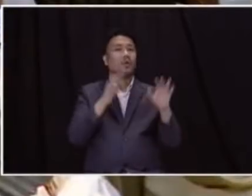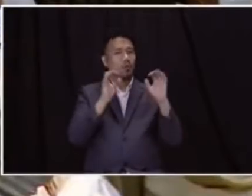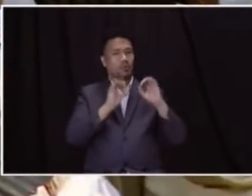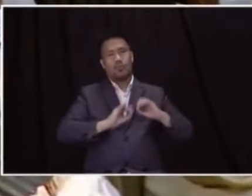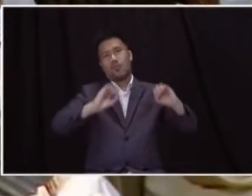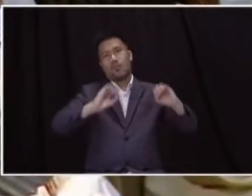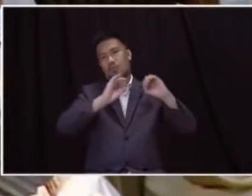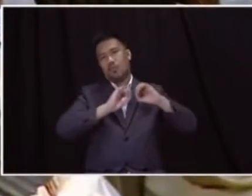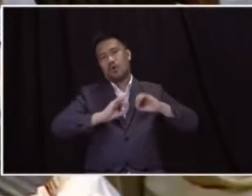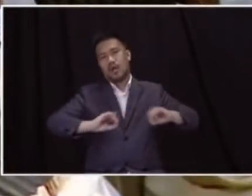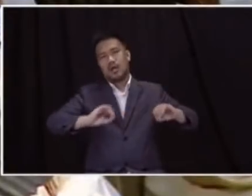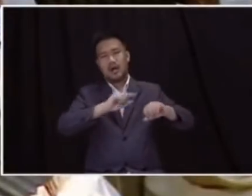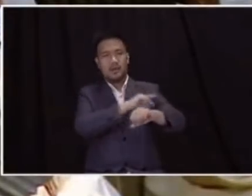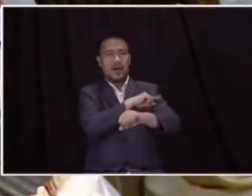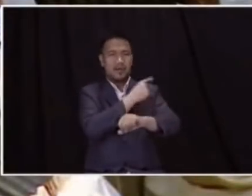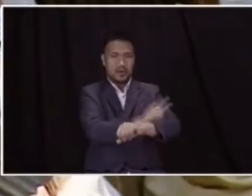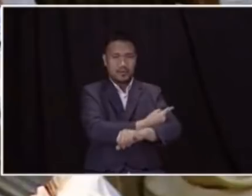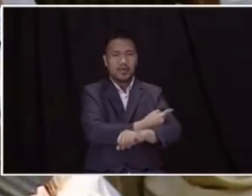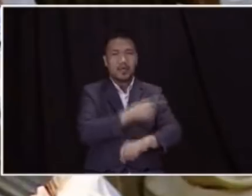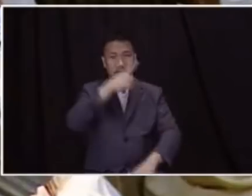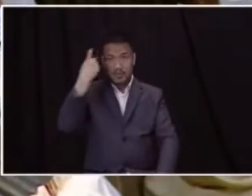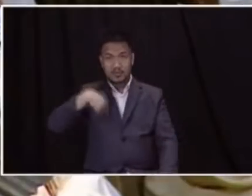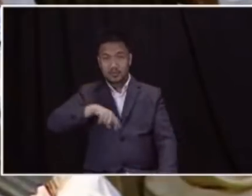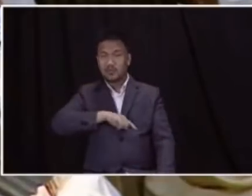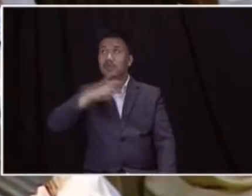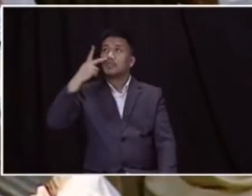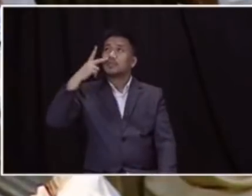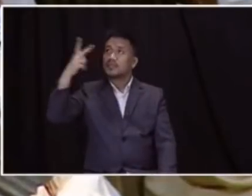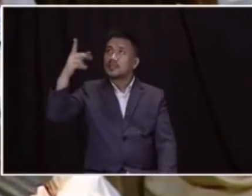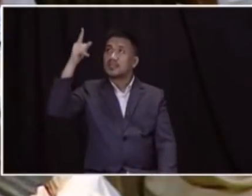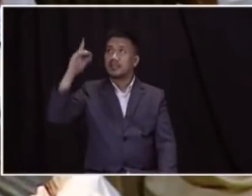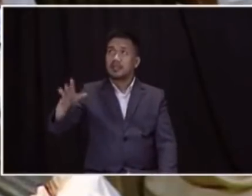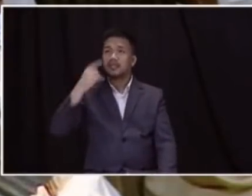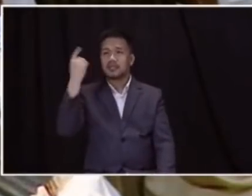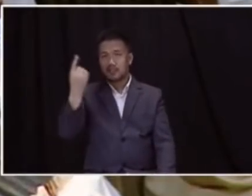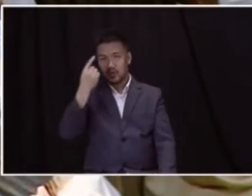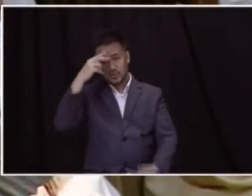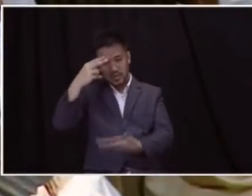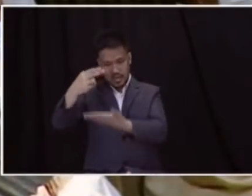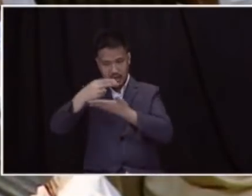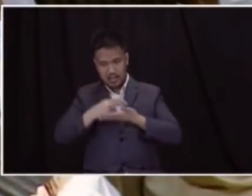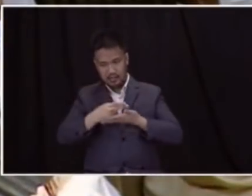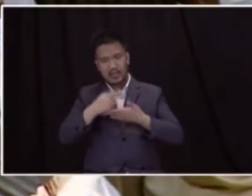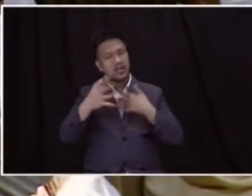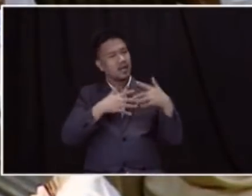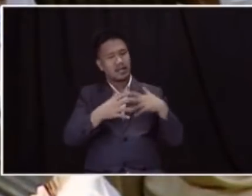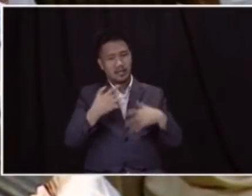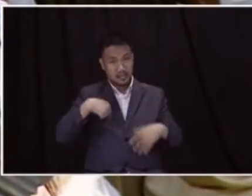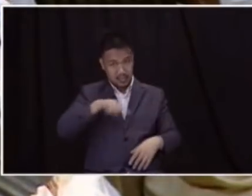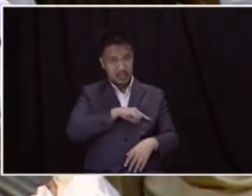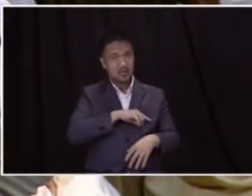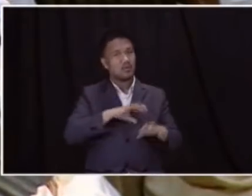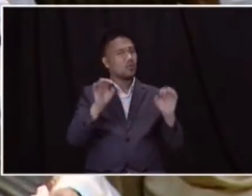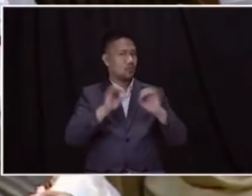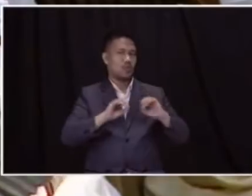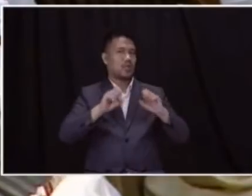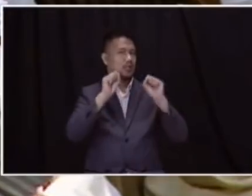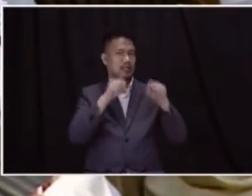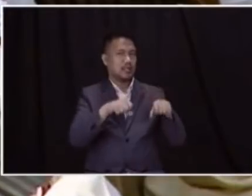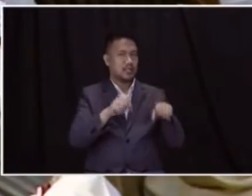For we see God as our only help in our helplessness.